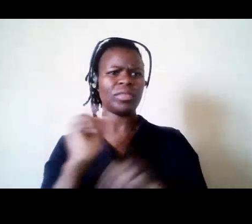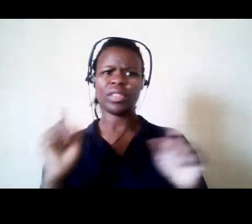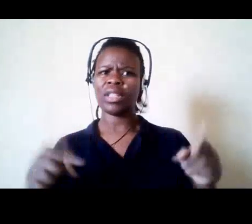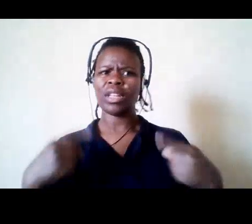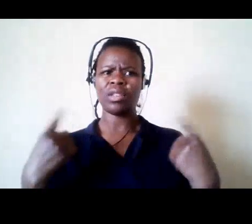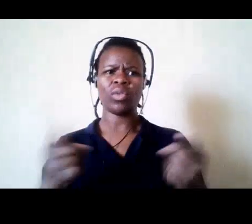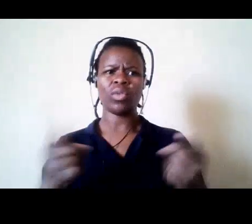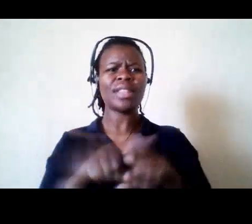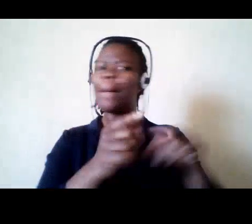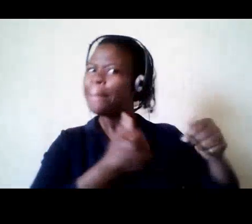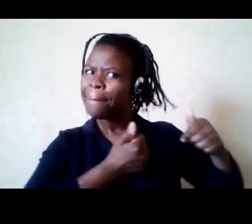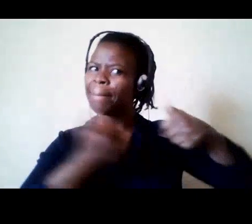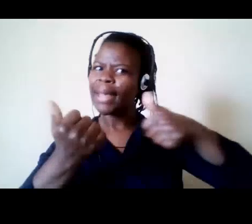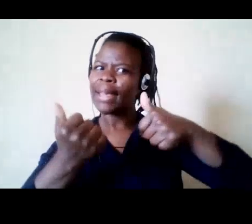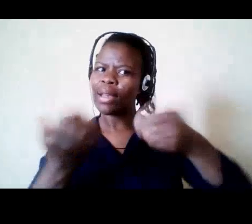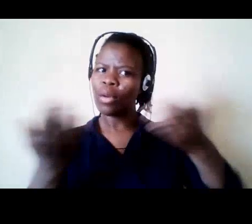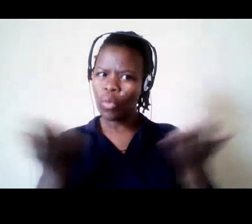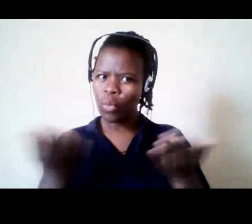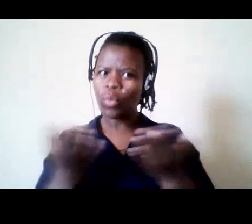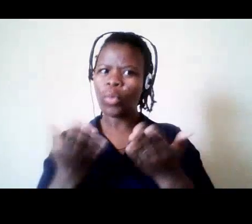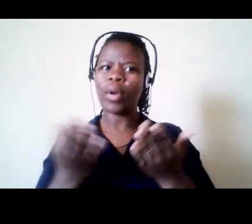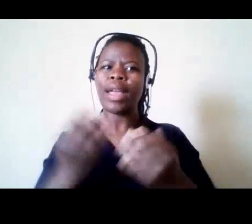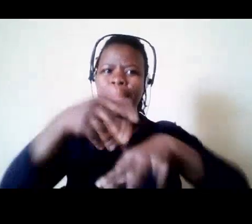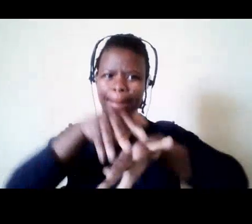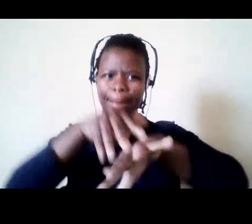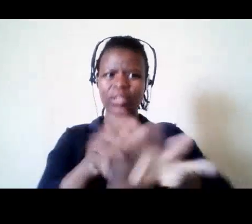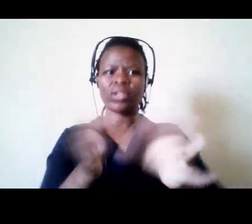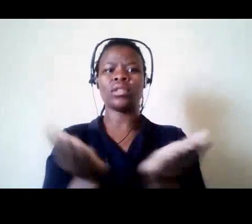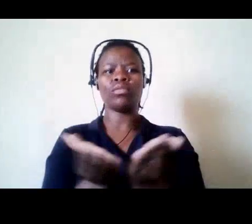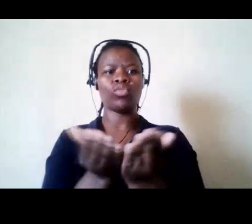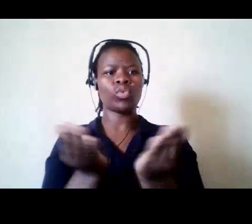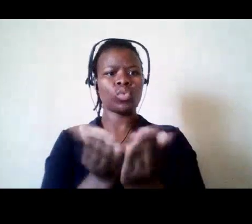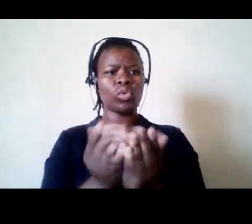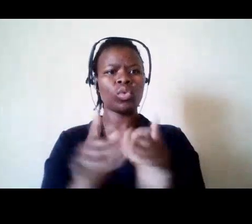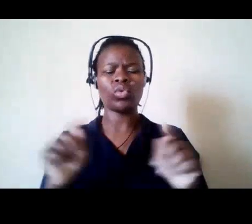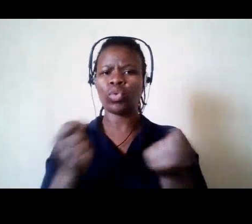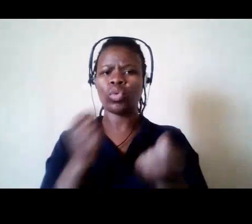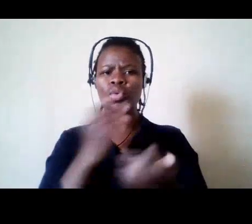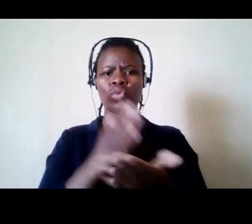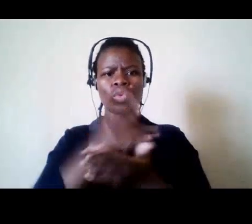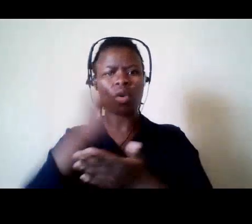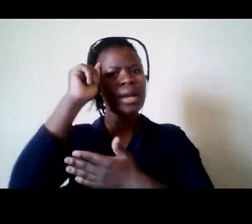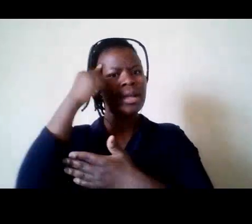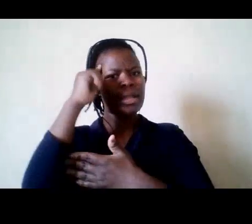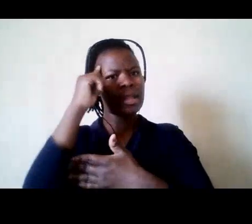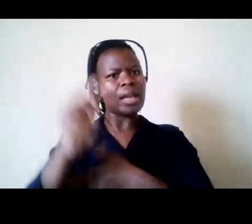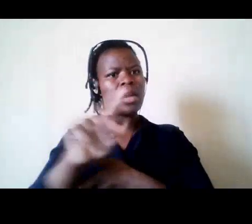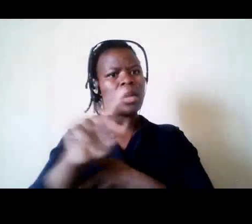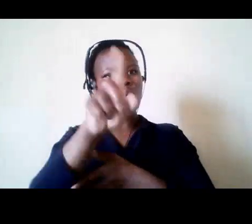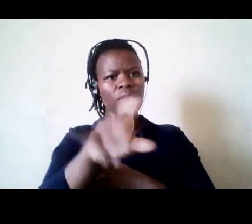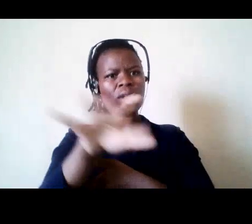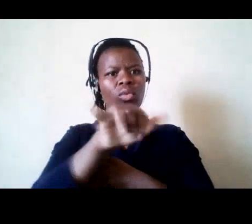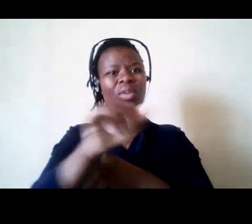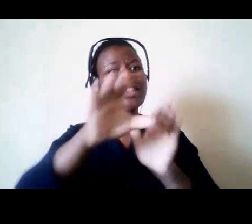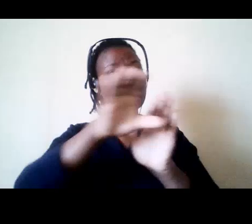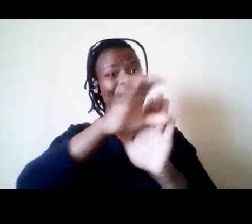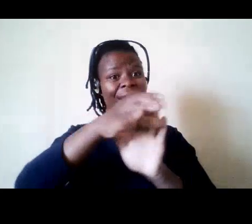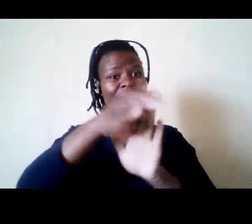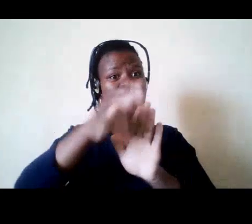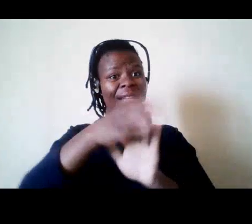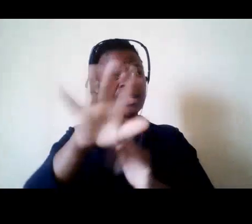back to the Yes. mainstream. So I guess it's the question of criteria that is being used.